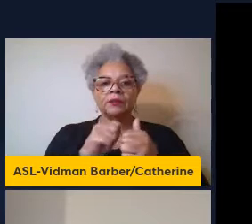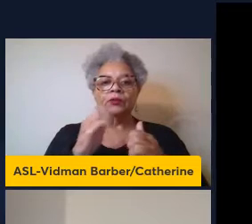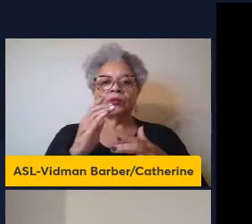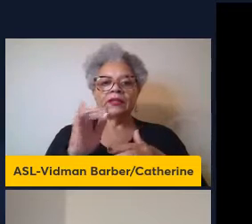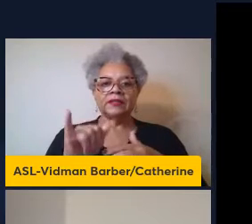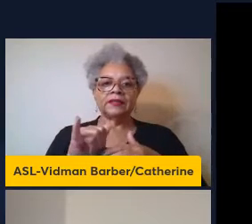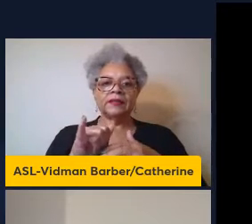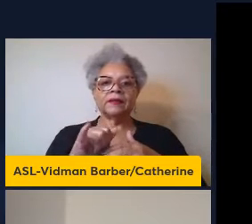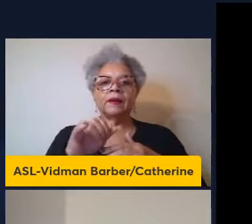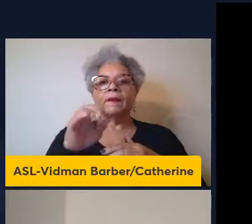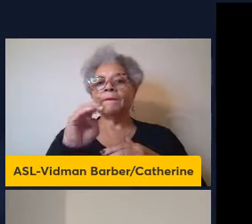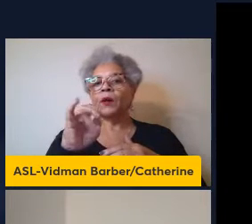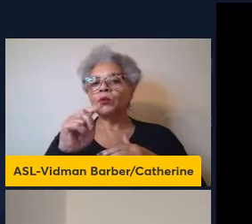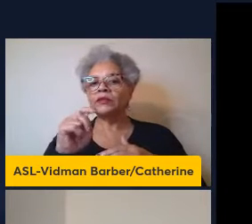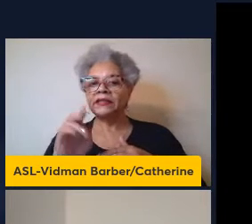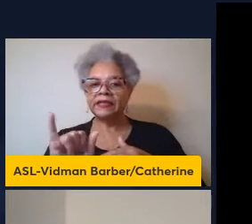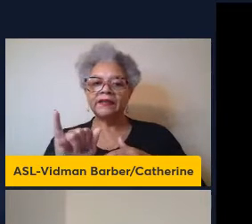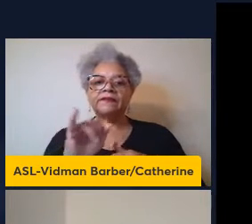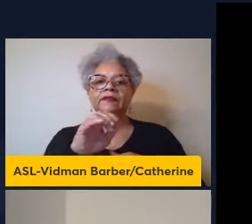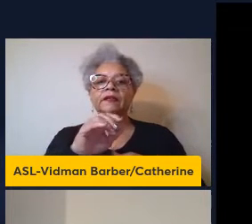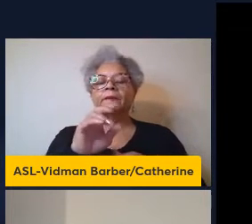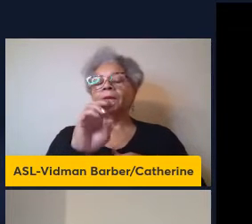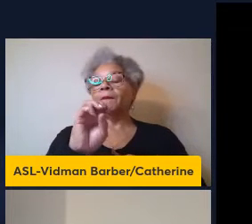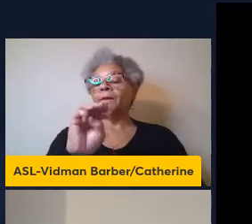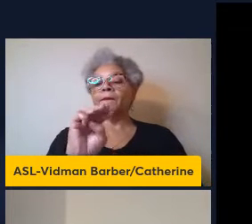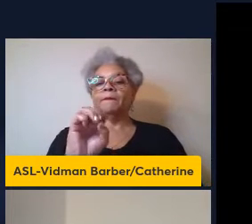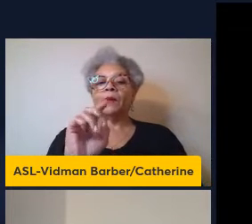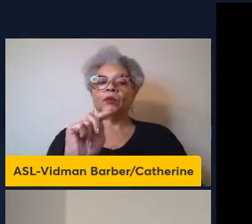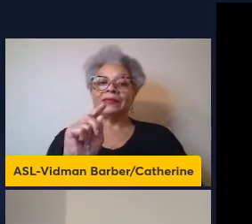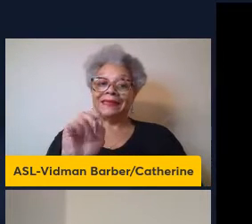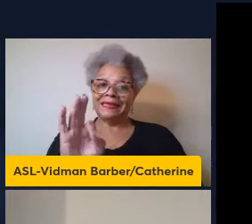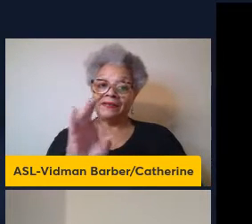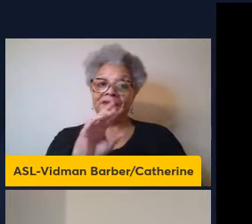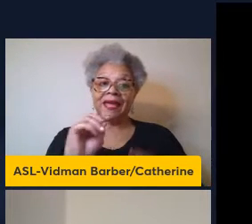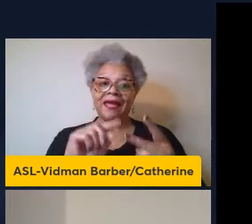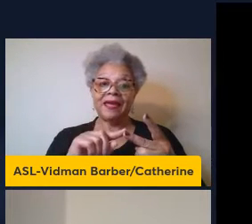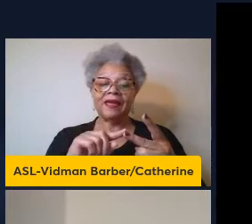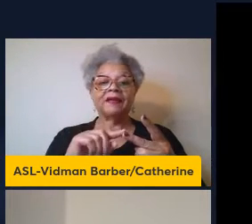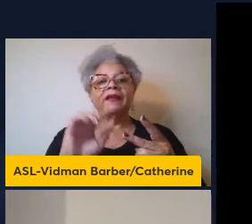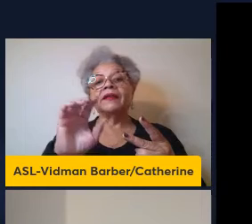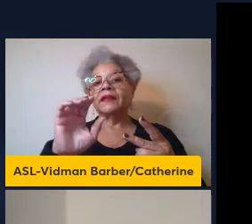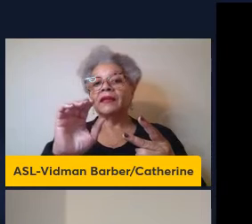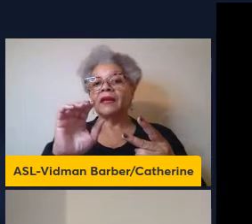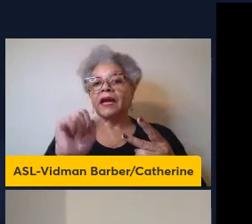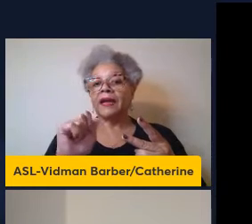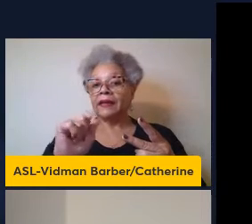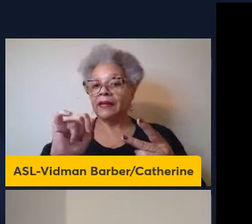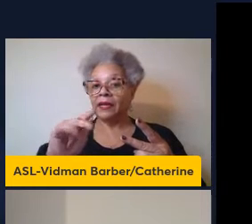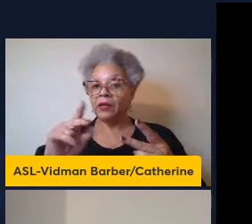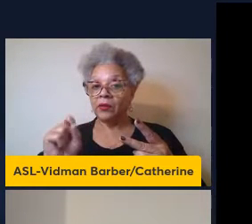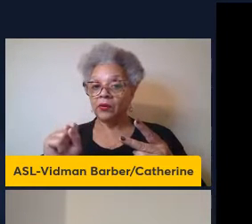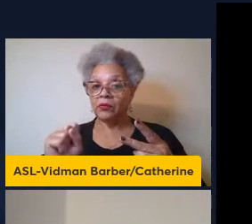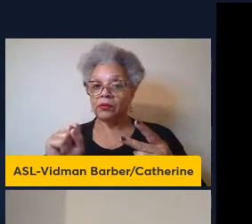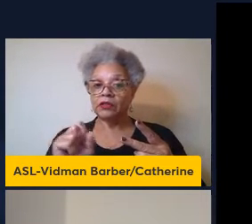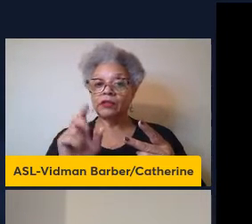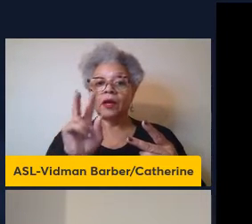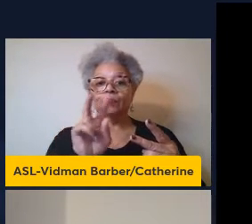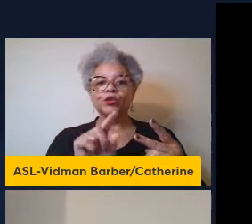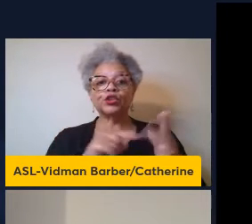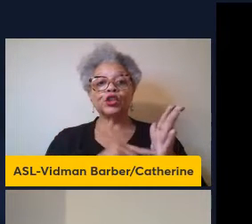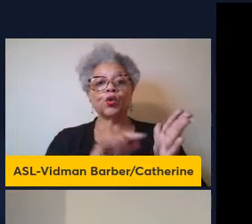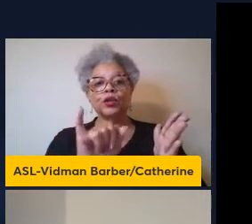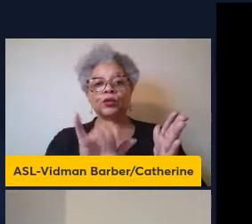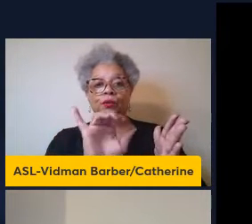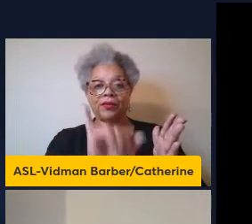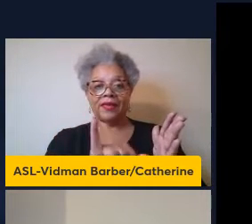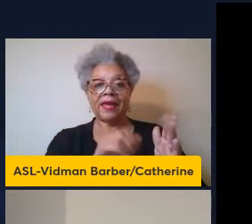and a particular HLA allele. So what I'm showing you here is a particular motif and its association